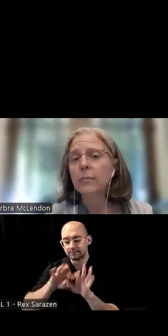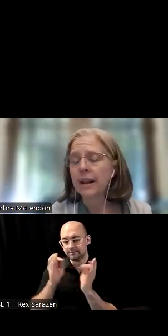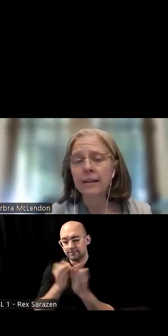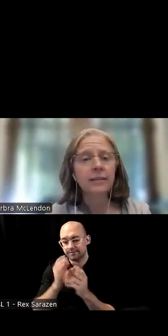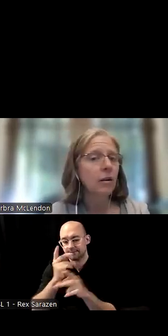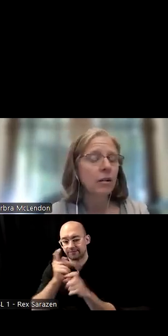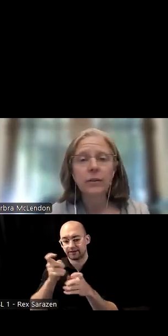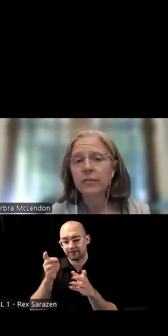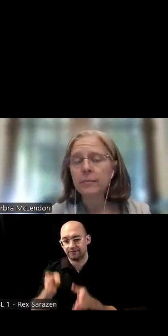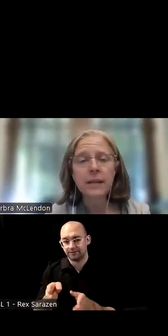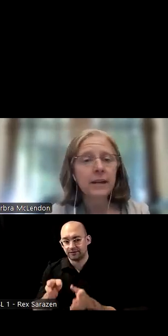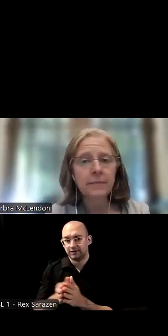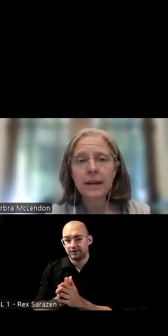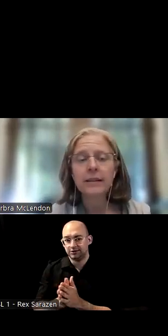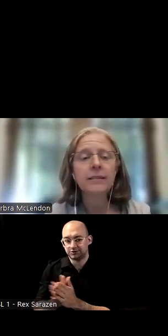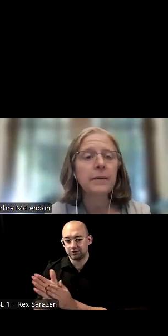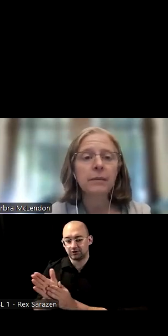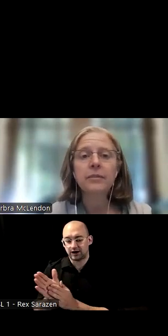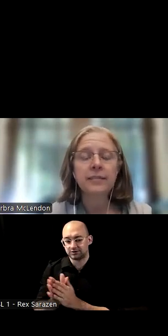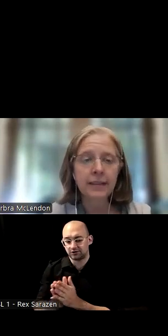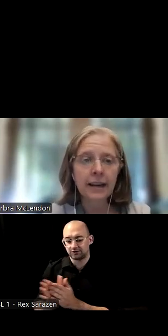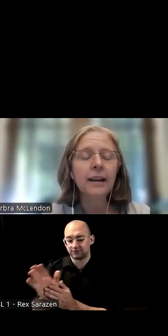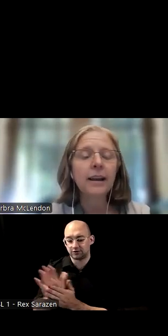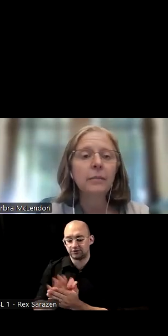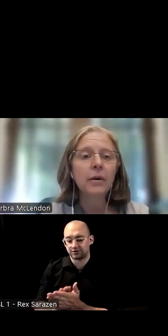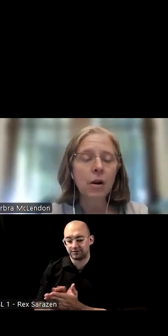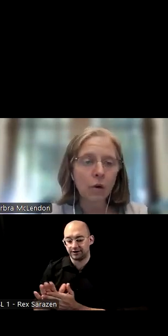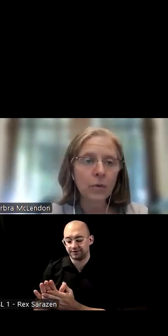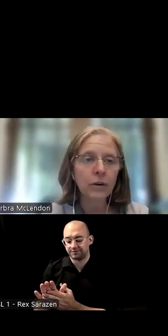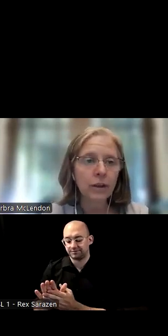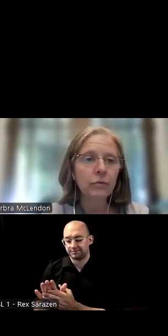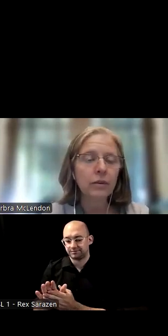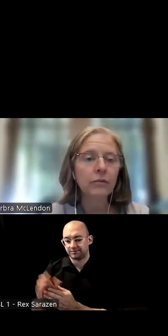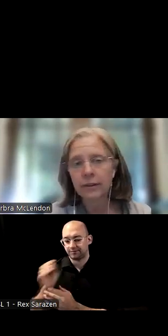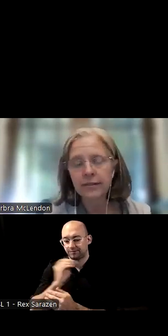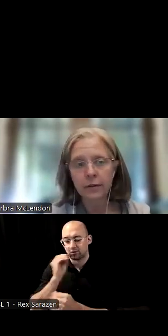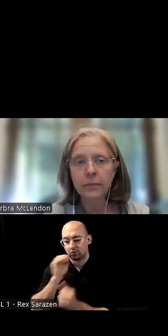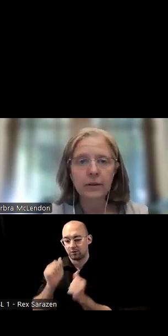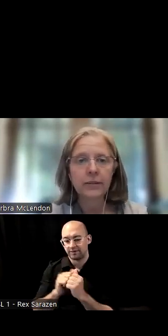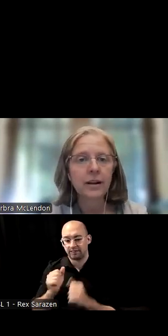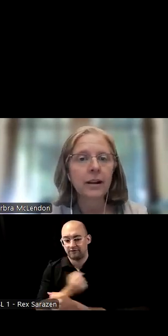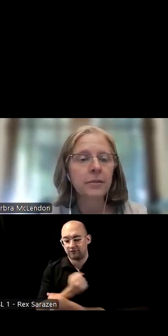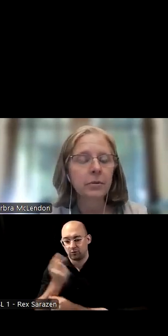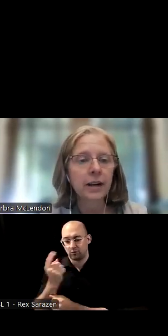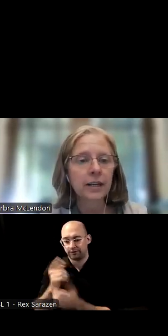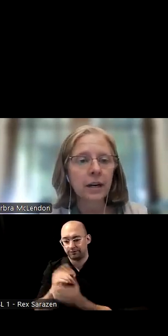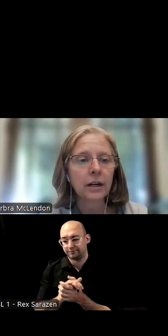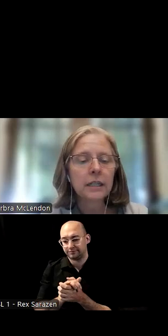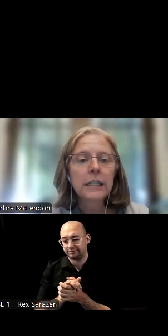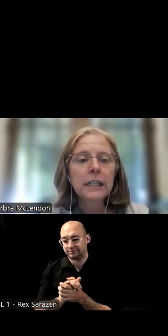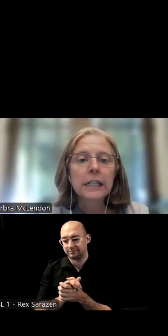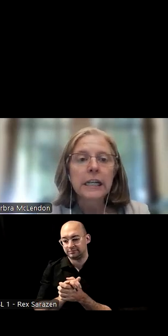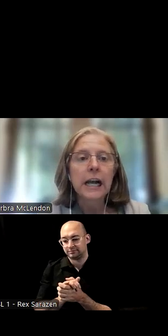caregivers to balance all of those competing demands and be able to stay home with their loved one for at least certain periods of time to provide